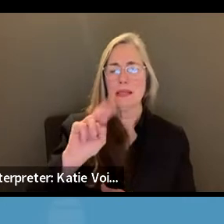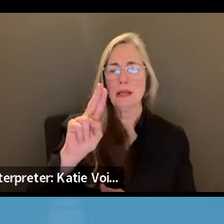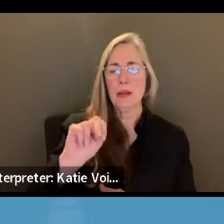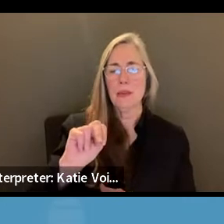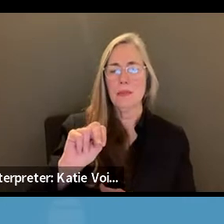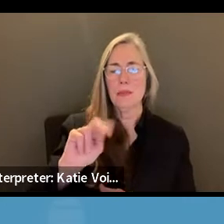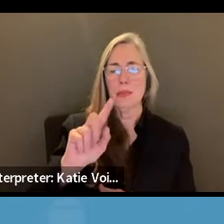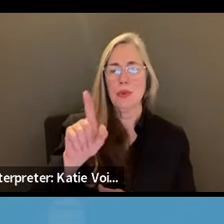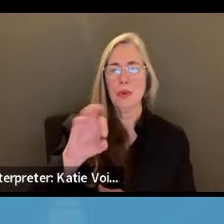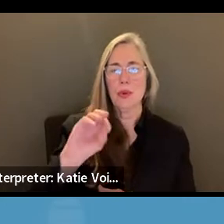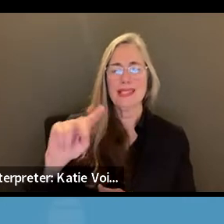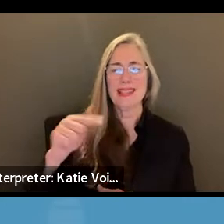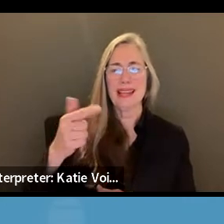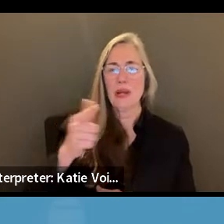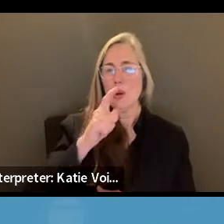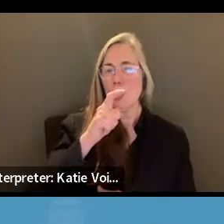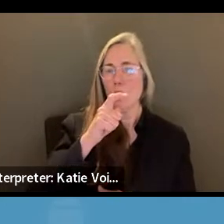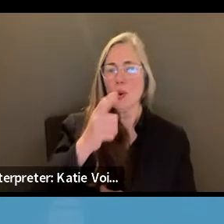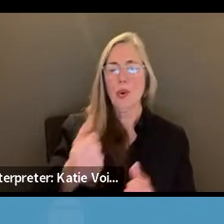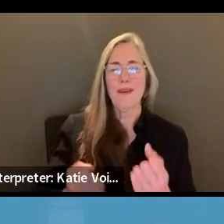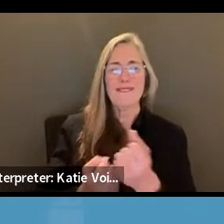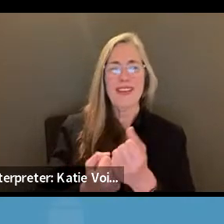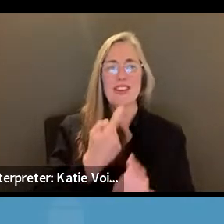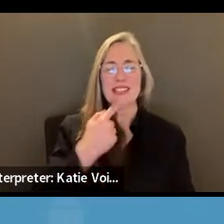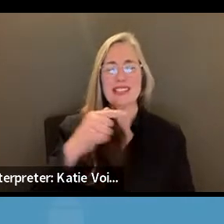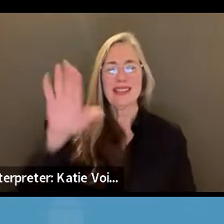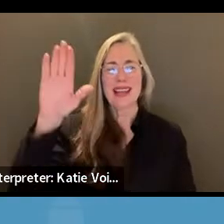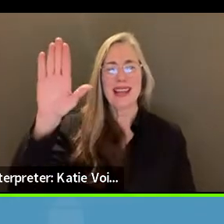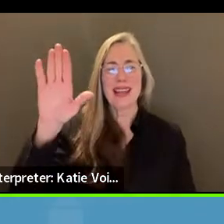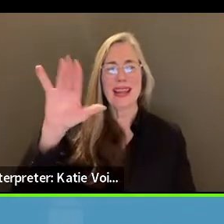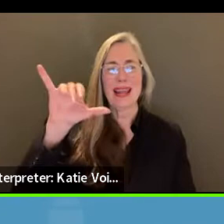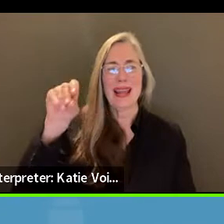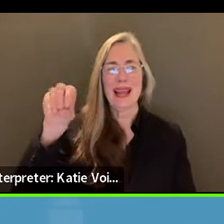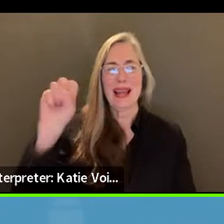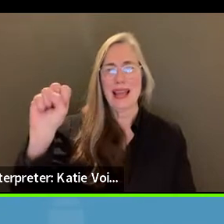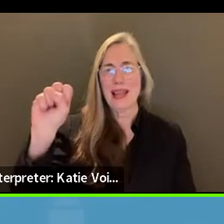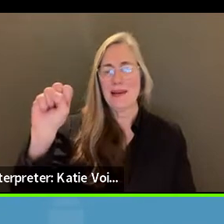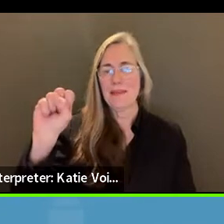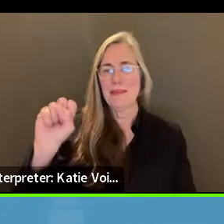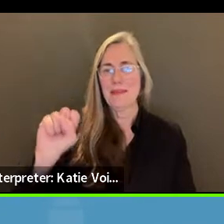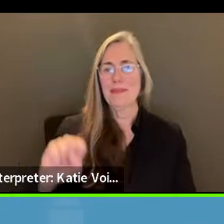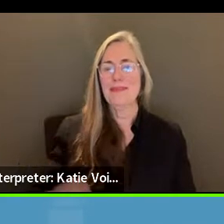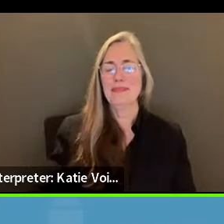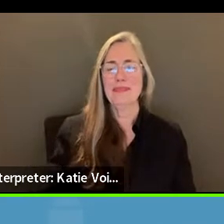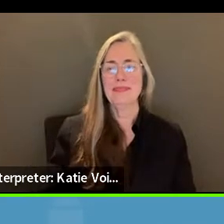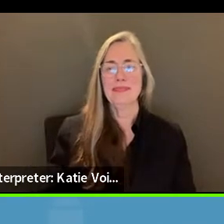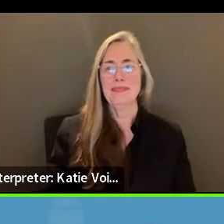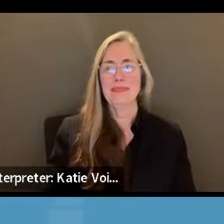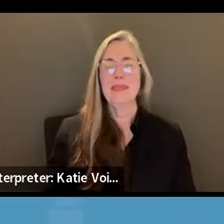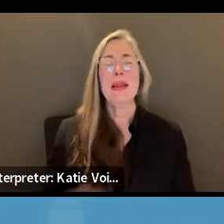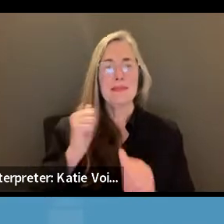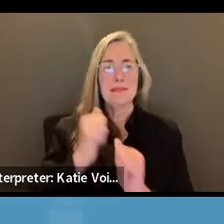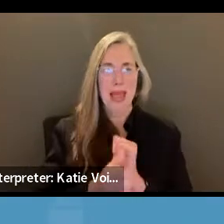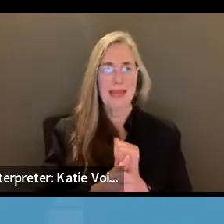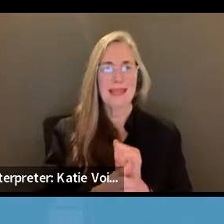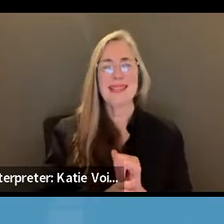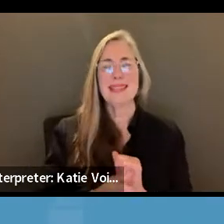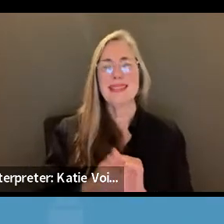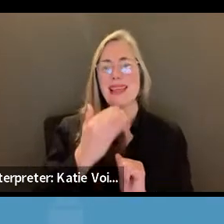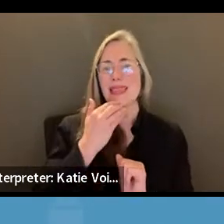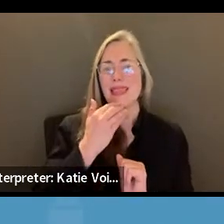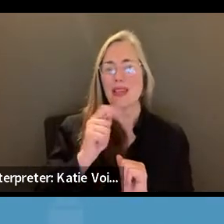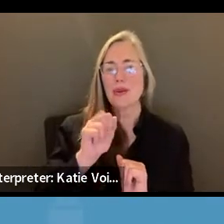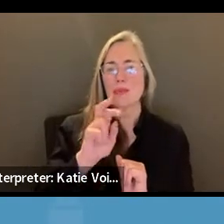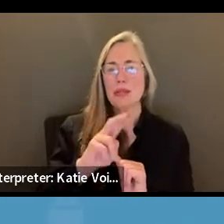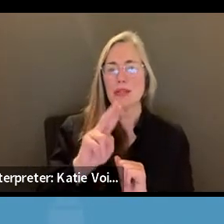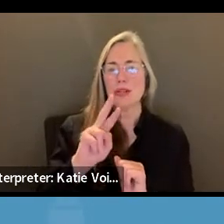second. All in favor, please raise your hand and say aye. Aye. Aye. Okay, thank you. Motion passes. Thank you, Mr. Ramirez. I'm looking